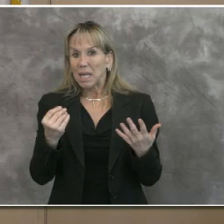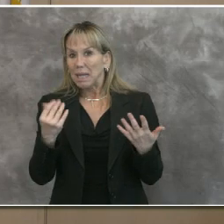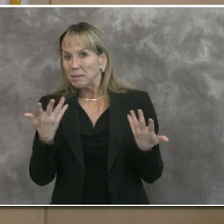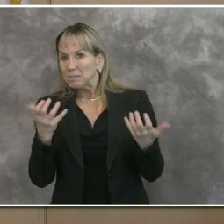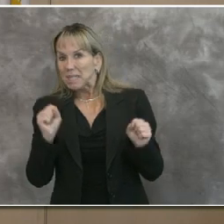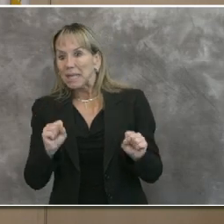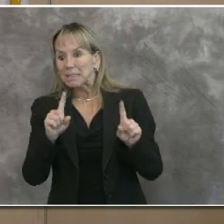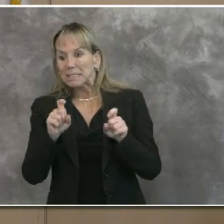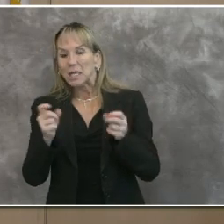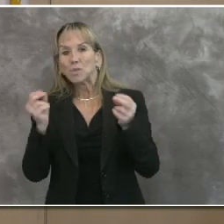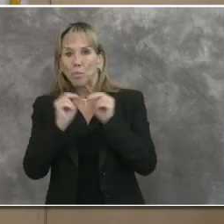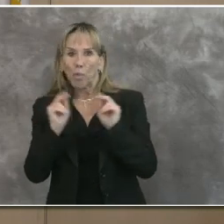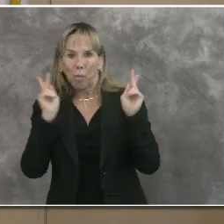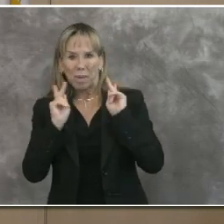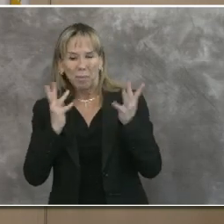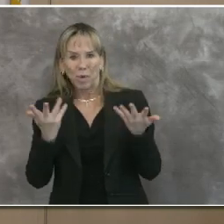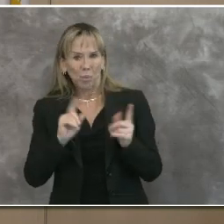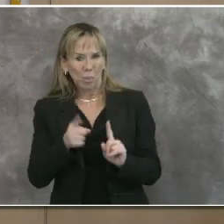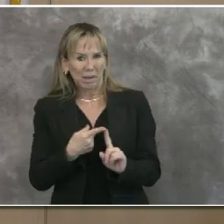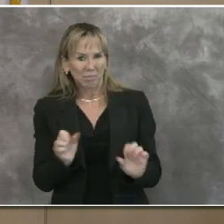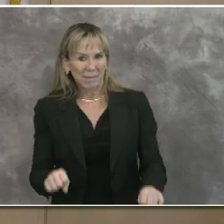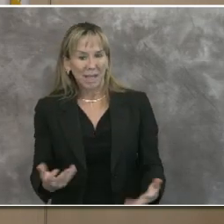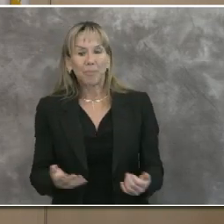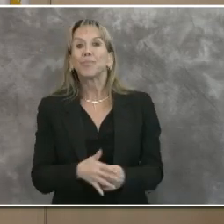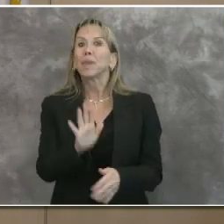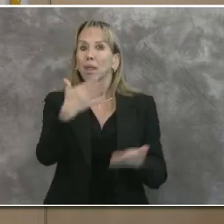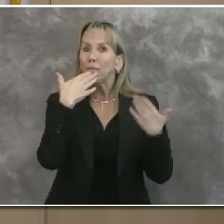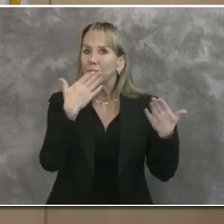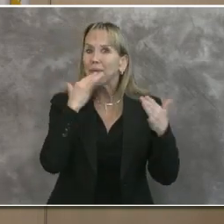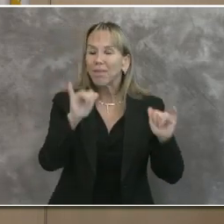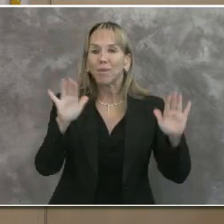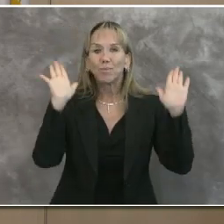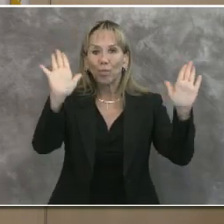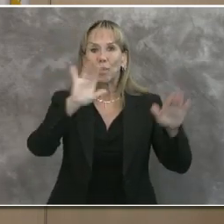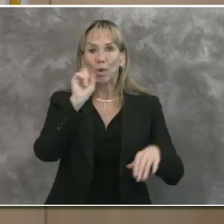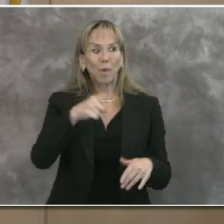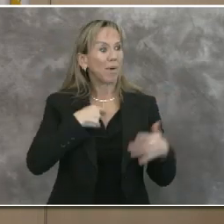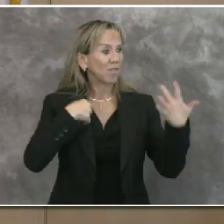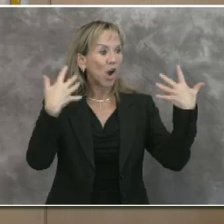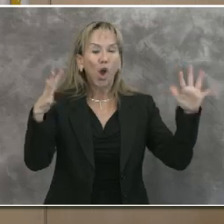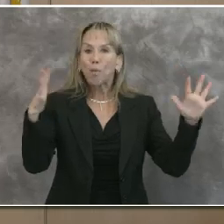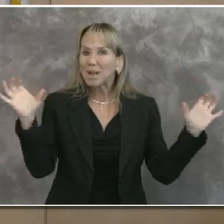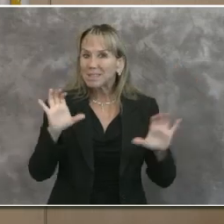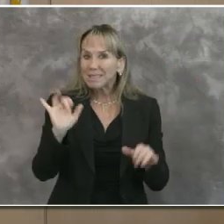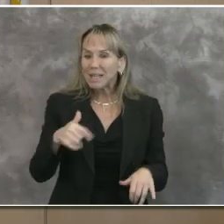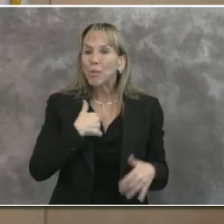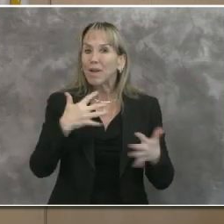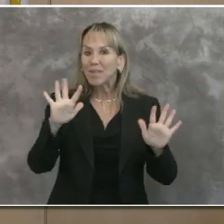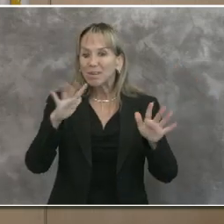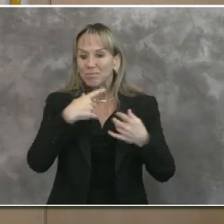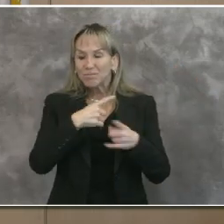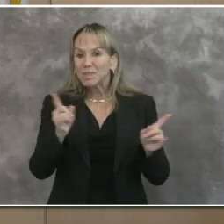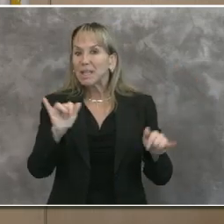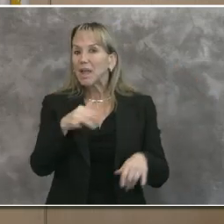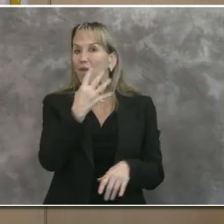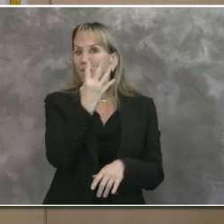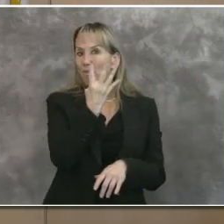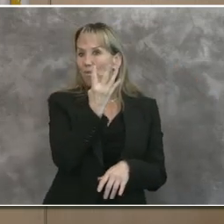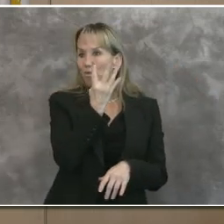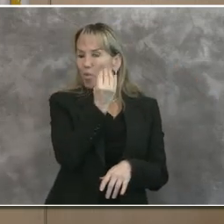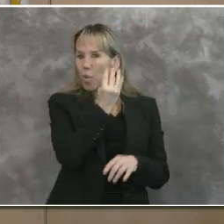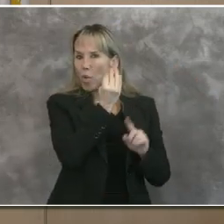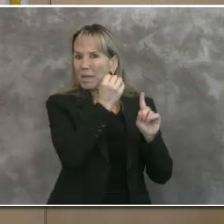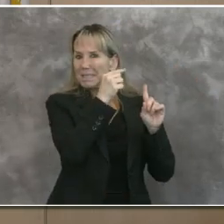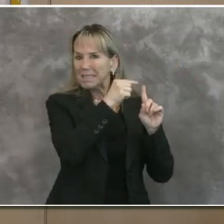more people? So thank you for that great question. We've already done that. We issued our 14th KHAN last